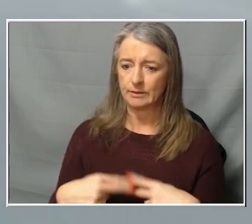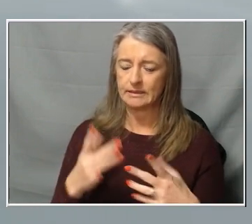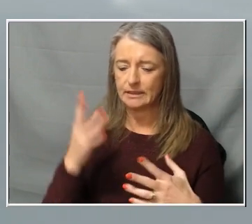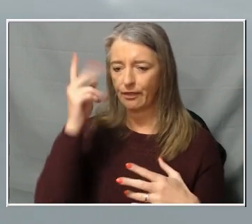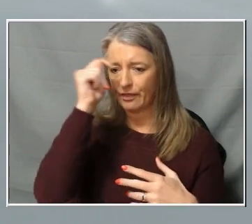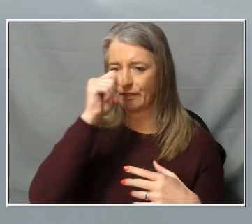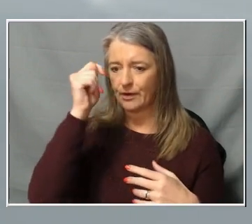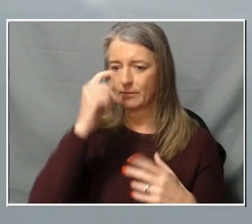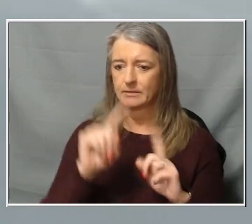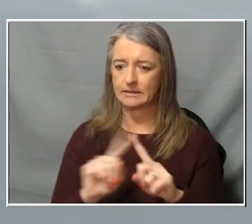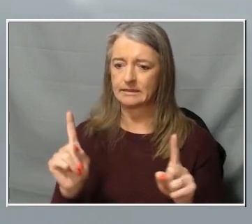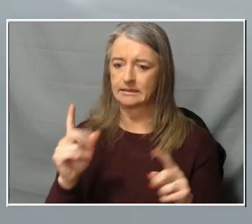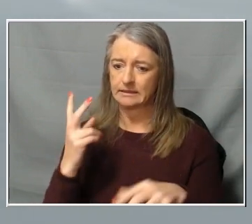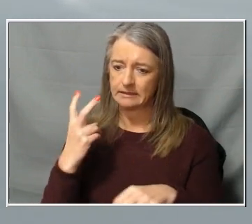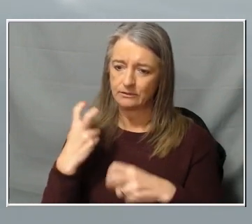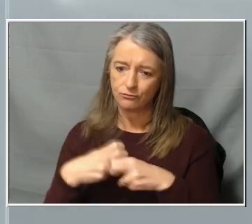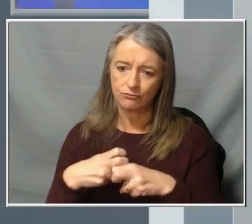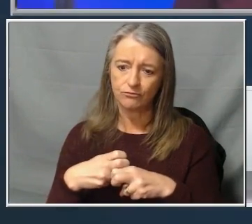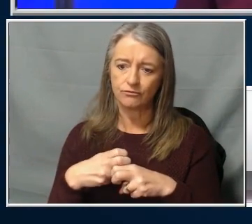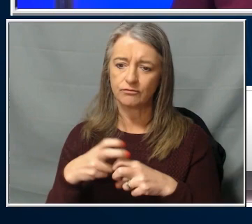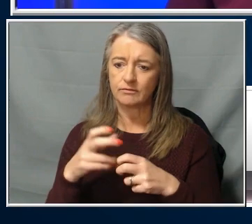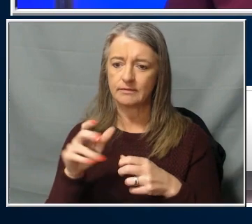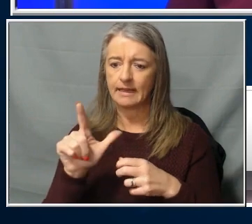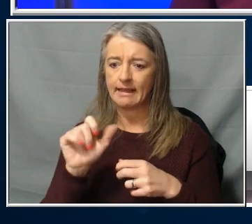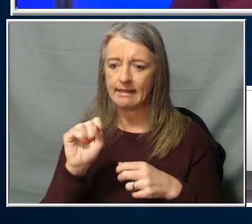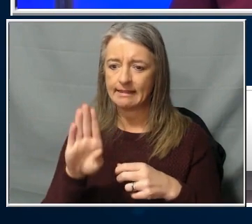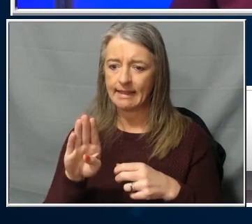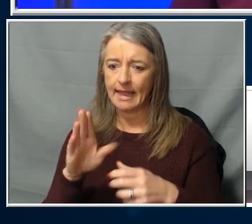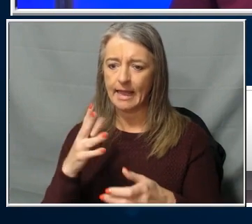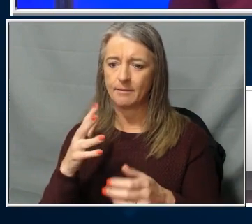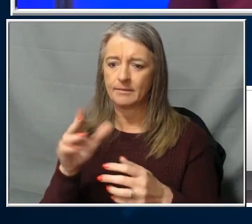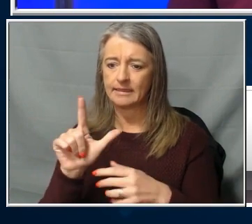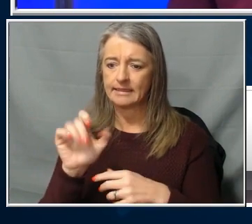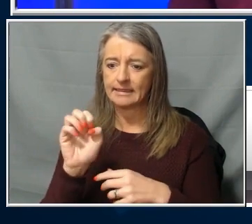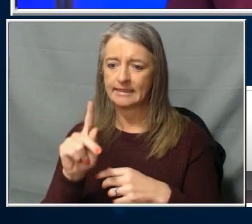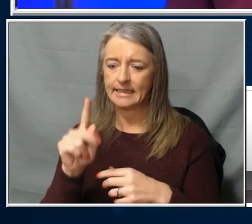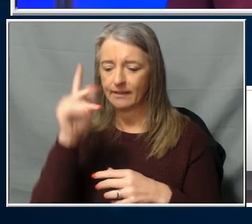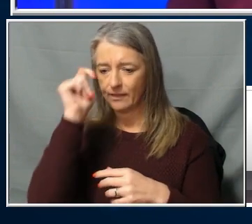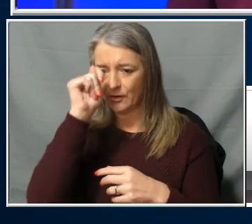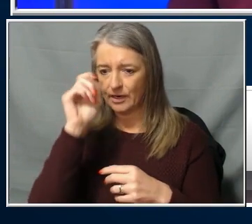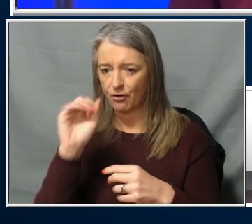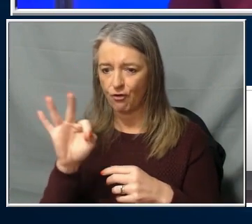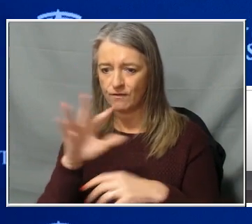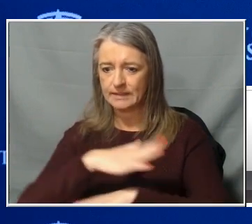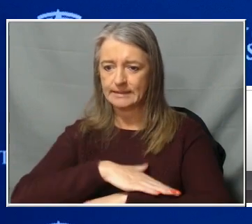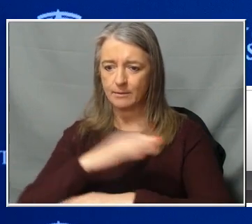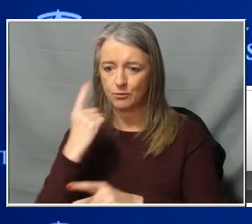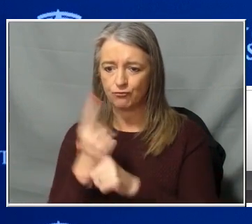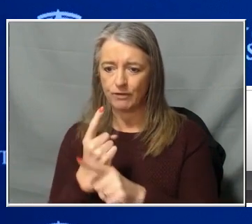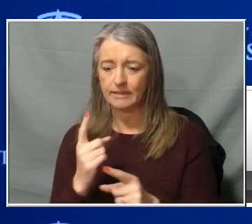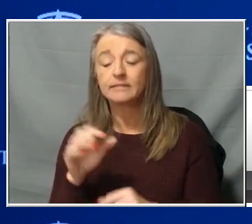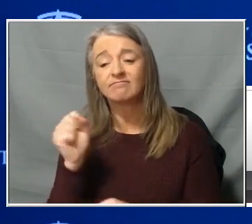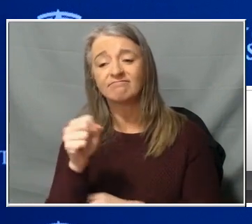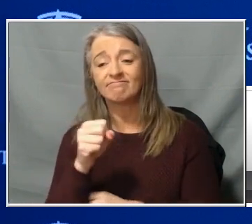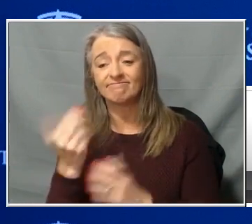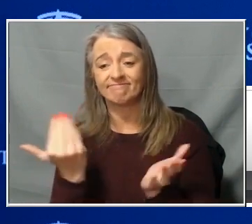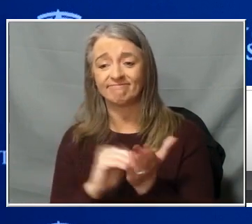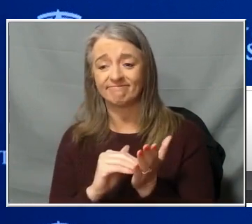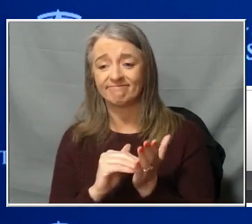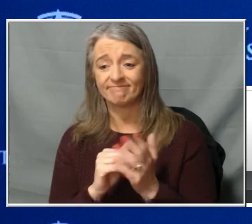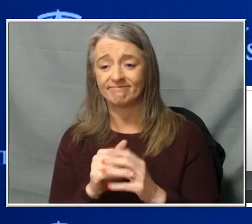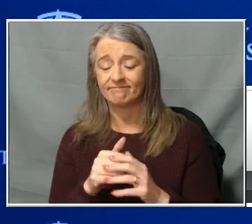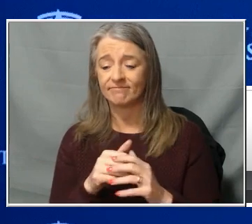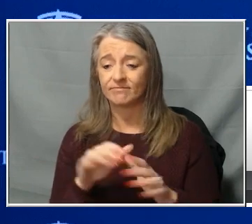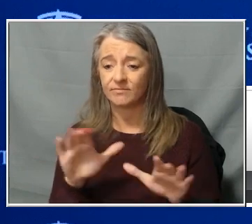it's difficult to take other theories like the lab leak theory off the table, right? Yeah, I mean, again, I think we need to do the